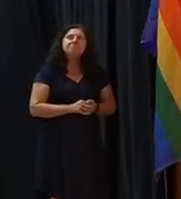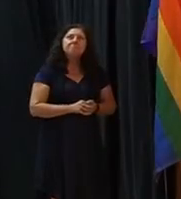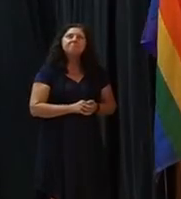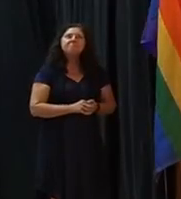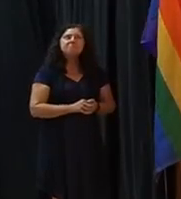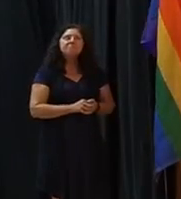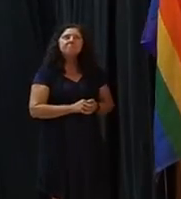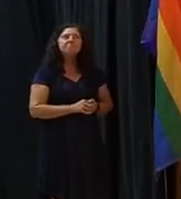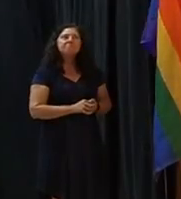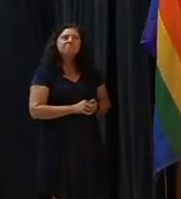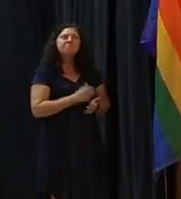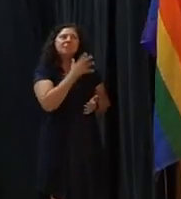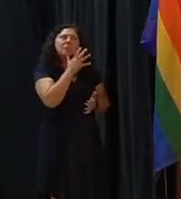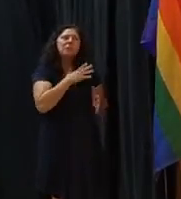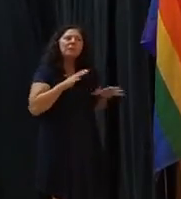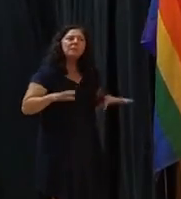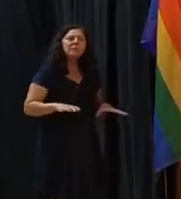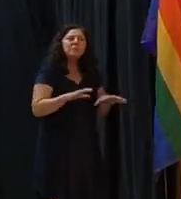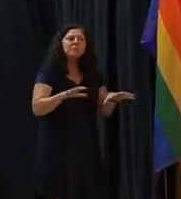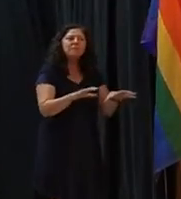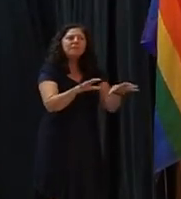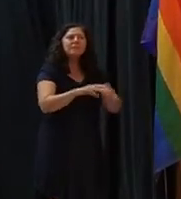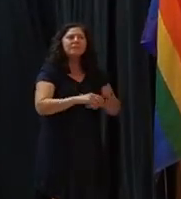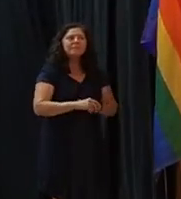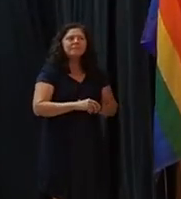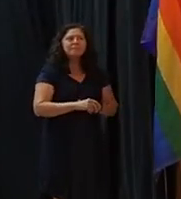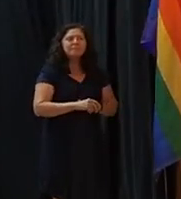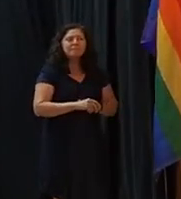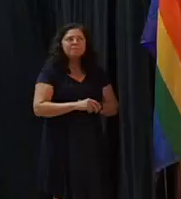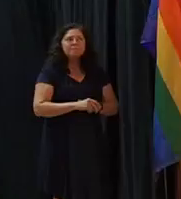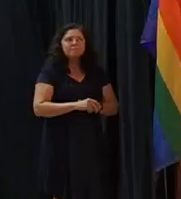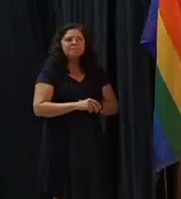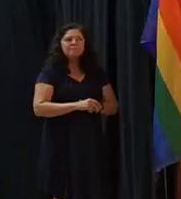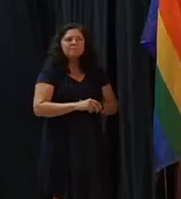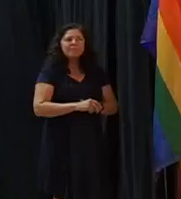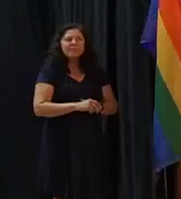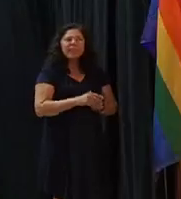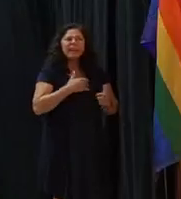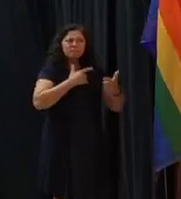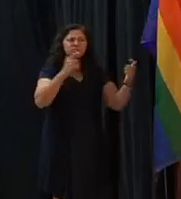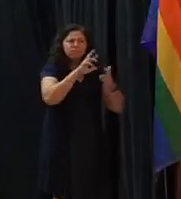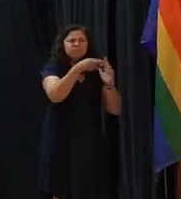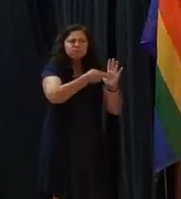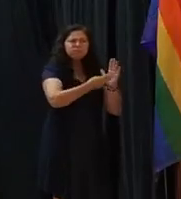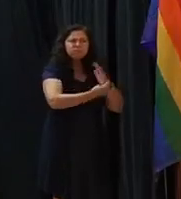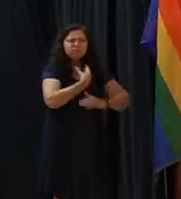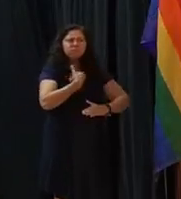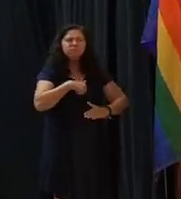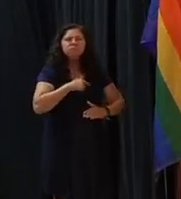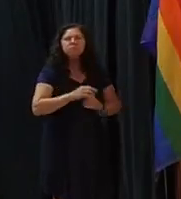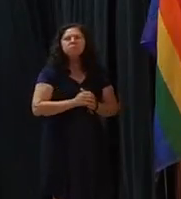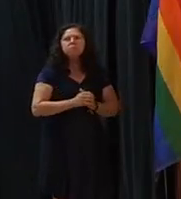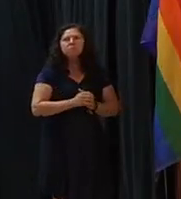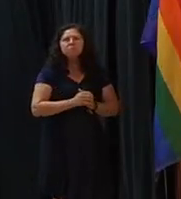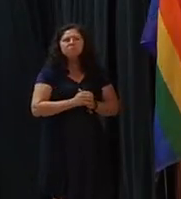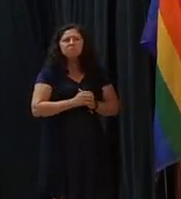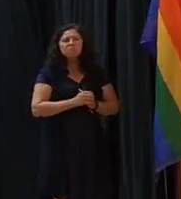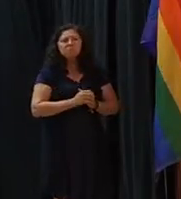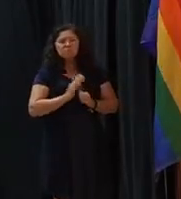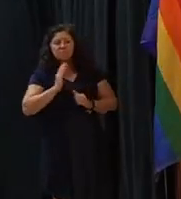like I said, the women's movement has played a very big role. You know, we started working as